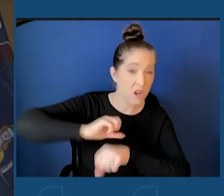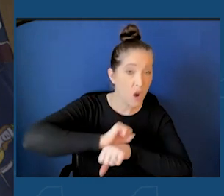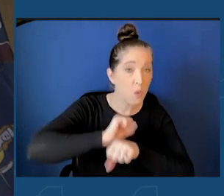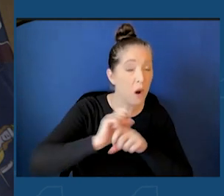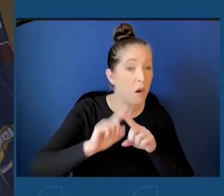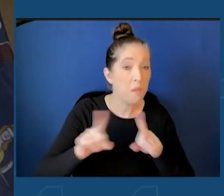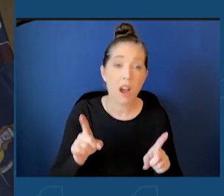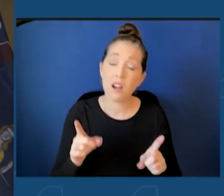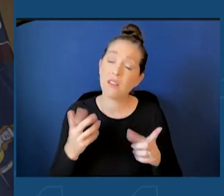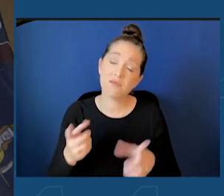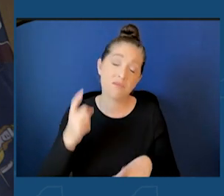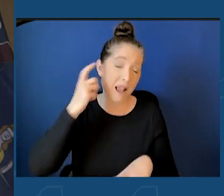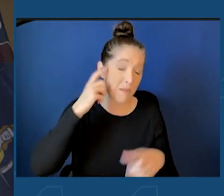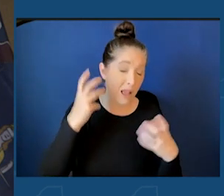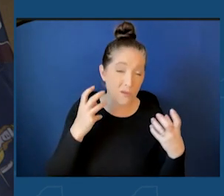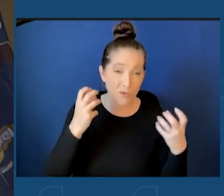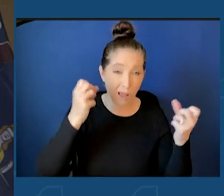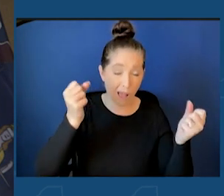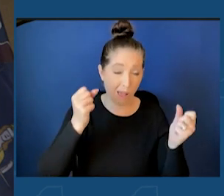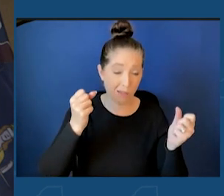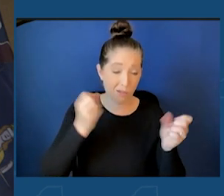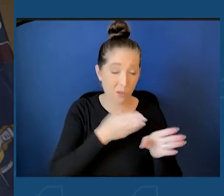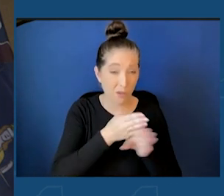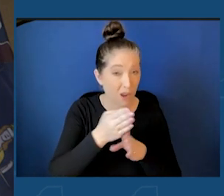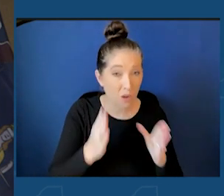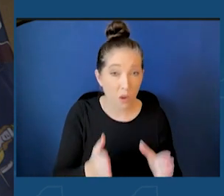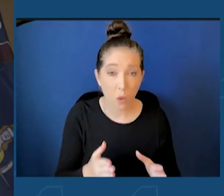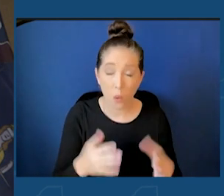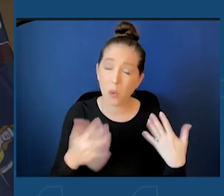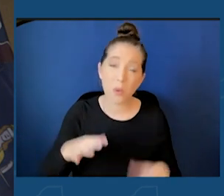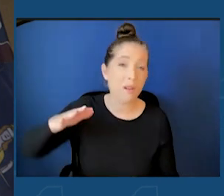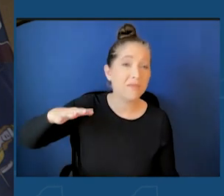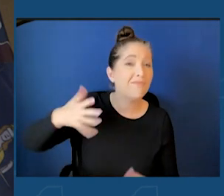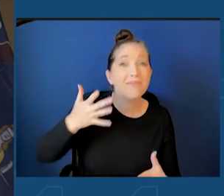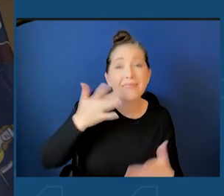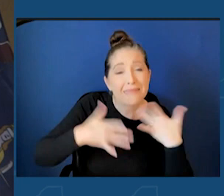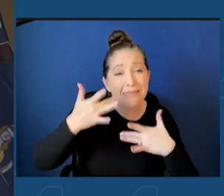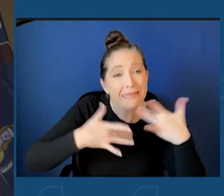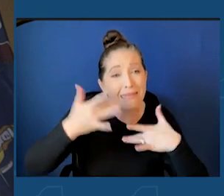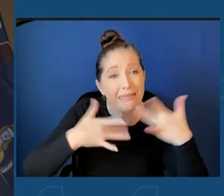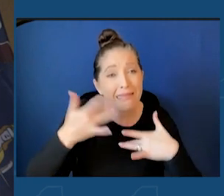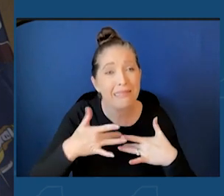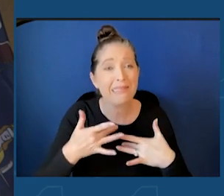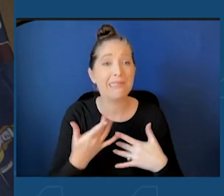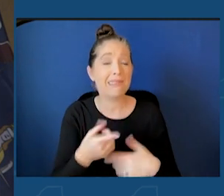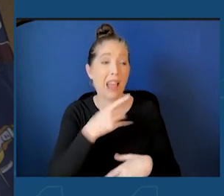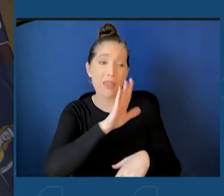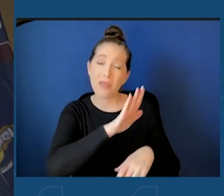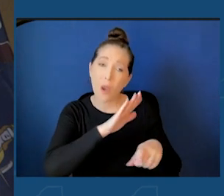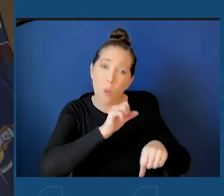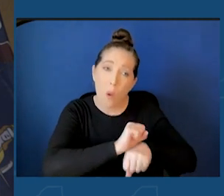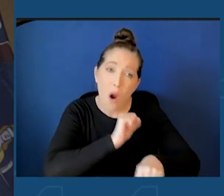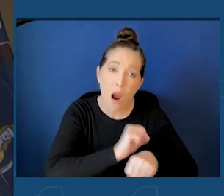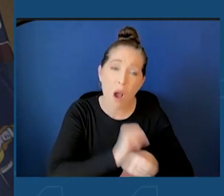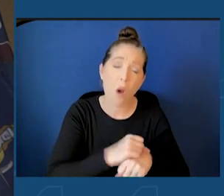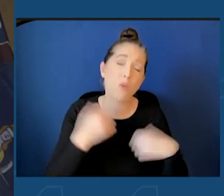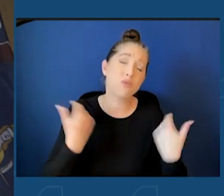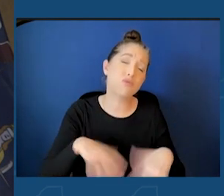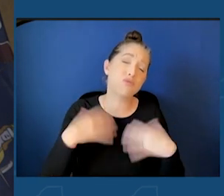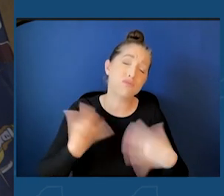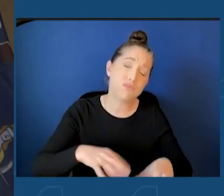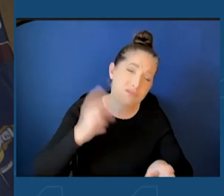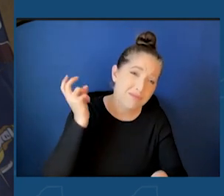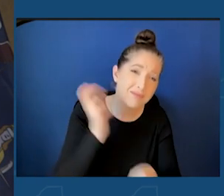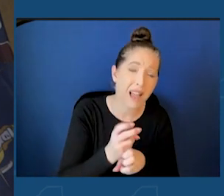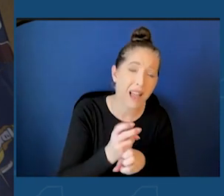professionals in schools, but there's not enough of them. And they're asked to do the impossible. We have to give them more support. We need